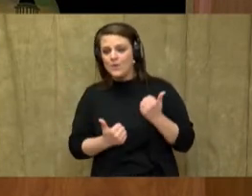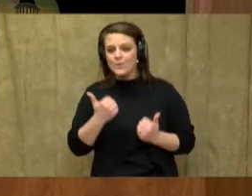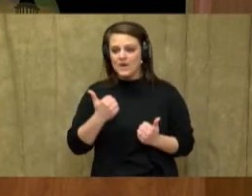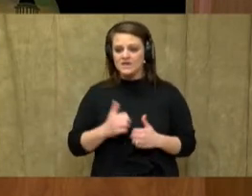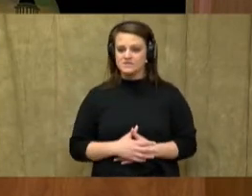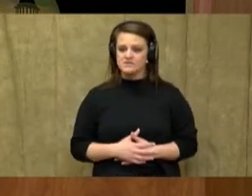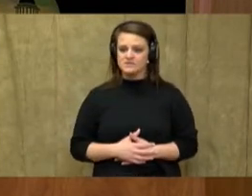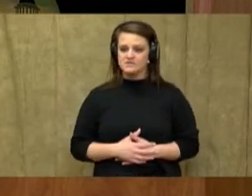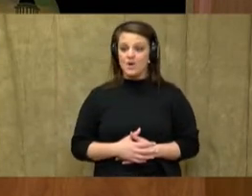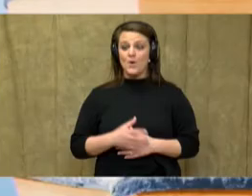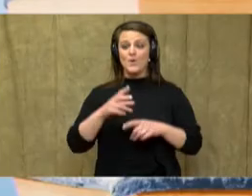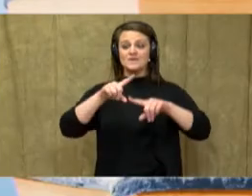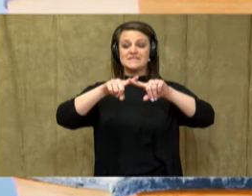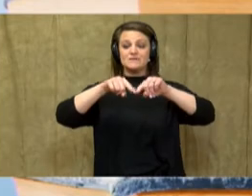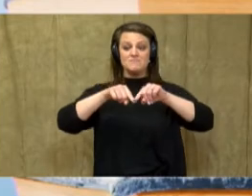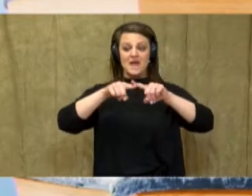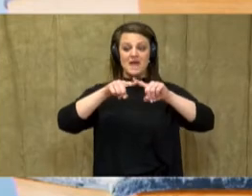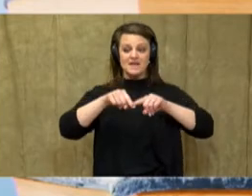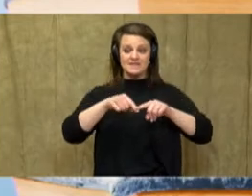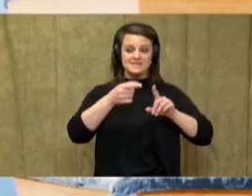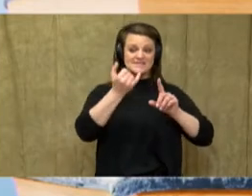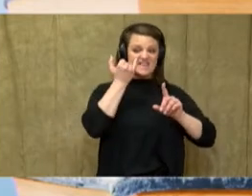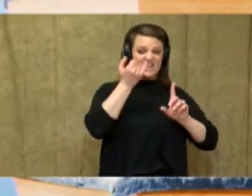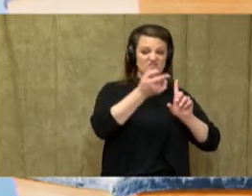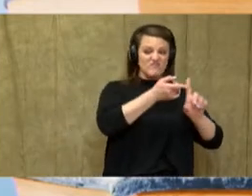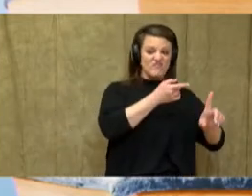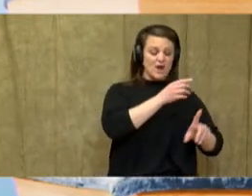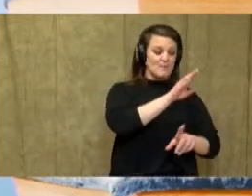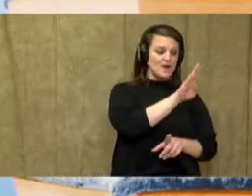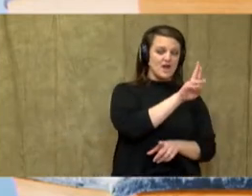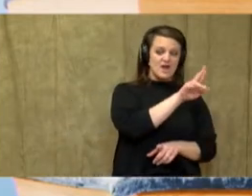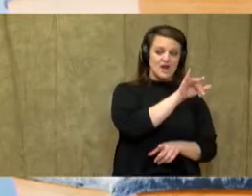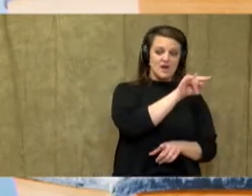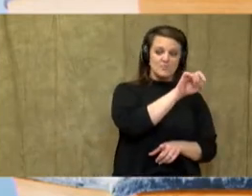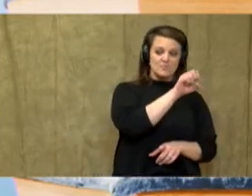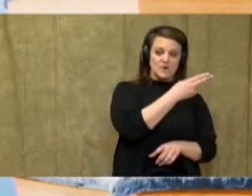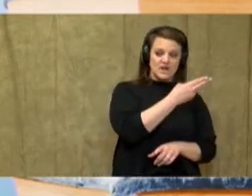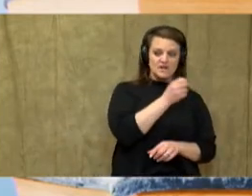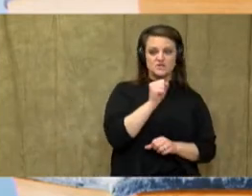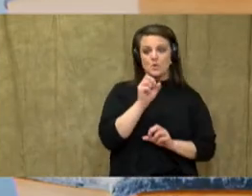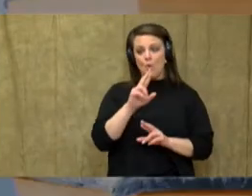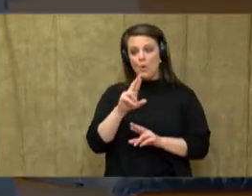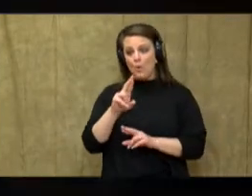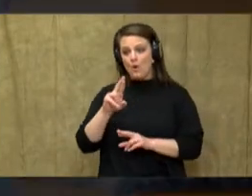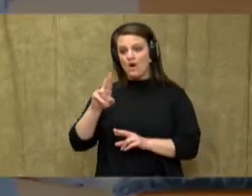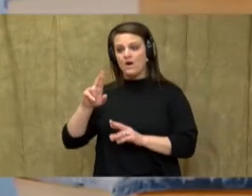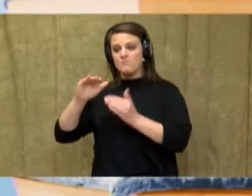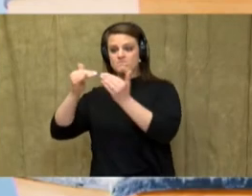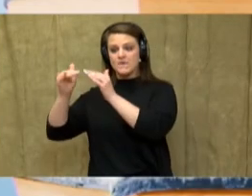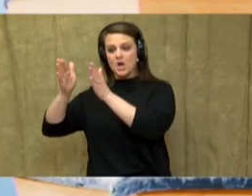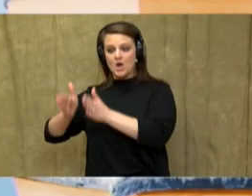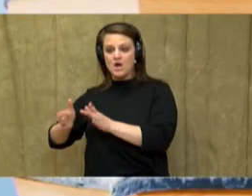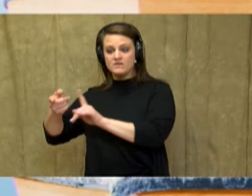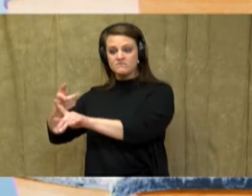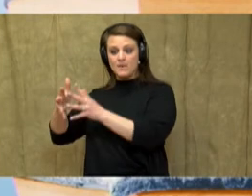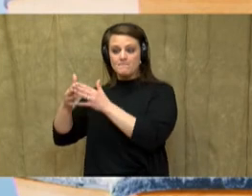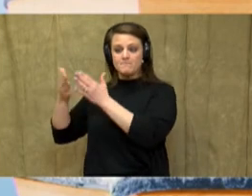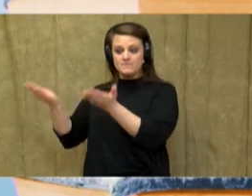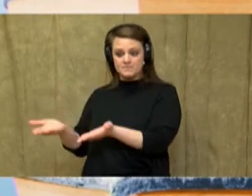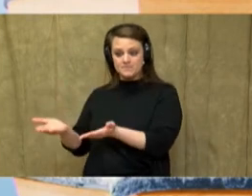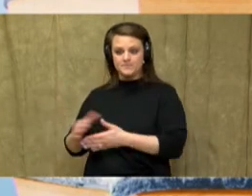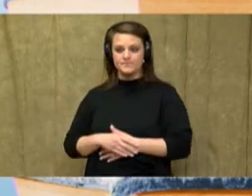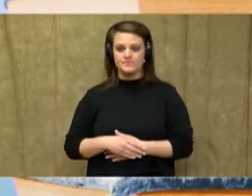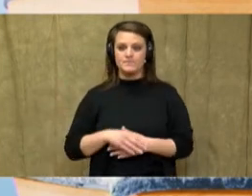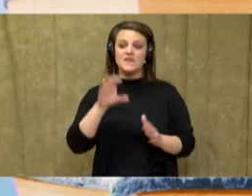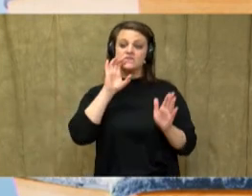you were a British citizen or a colonist. That's how you viewed it. I want to look at these pictures.